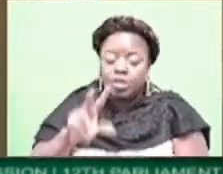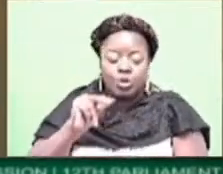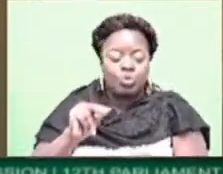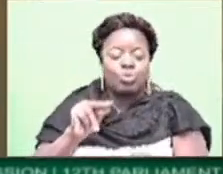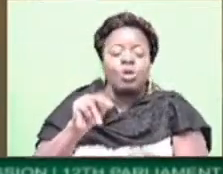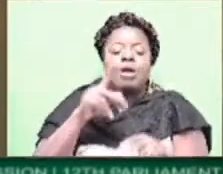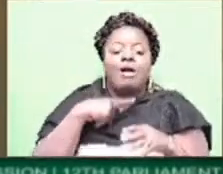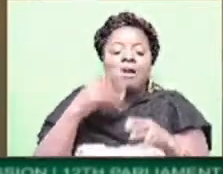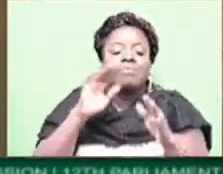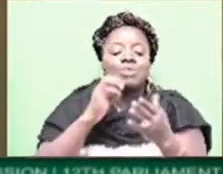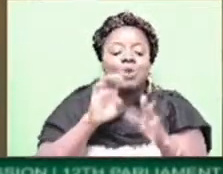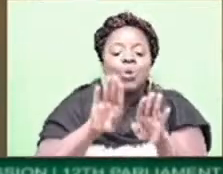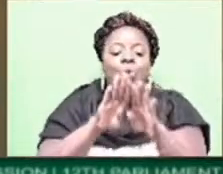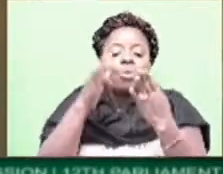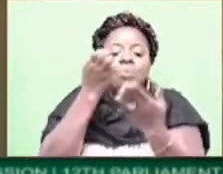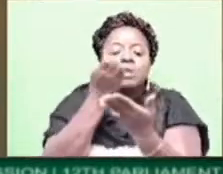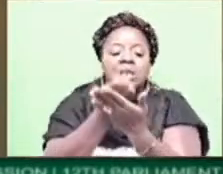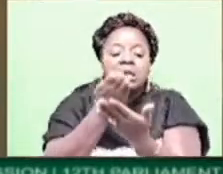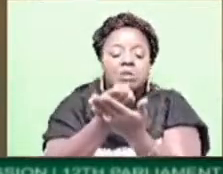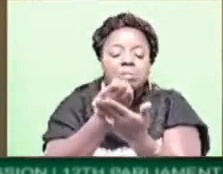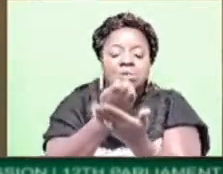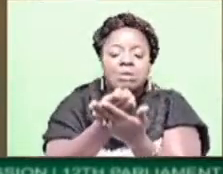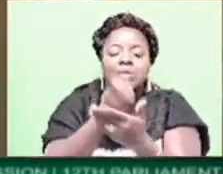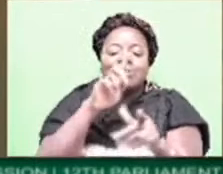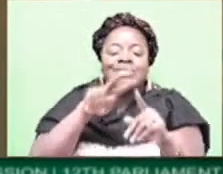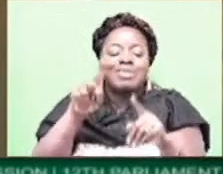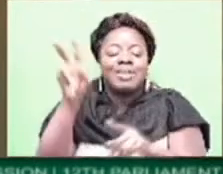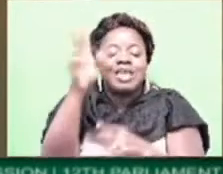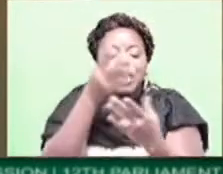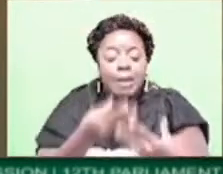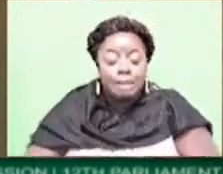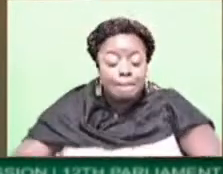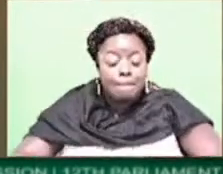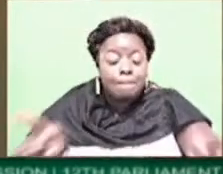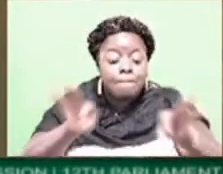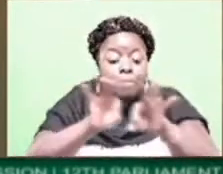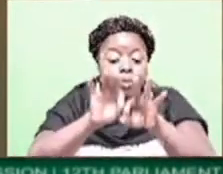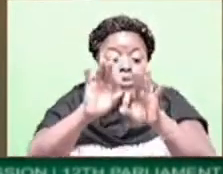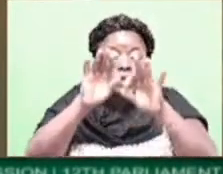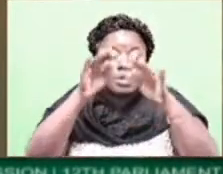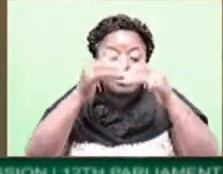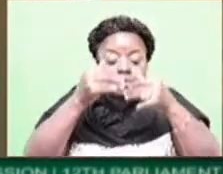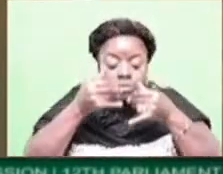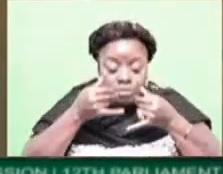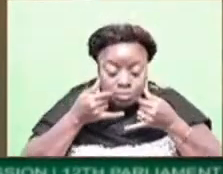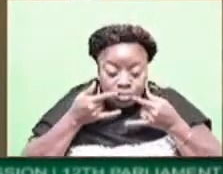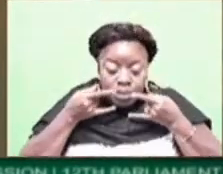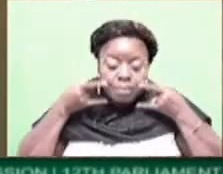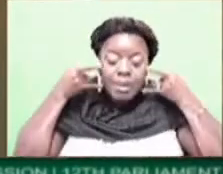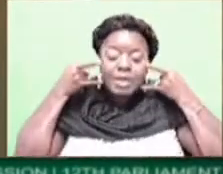health measures become important. Madam